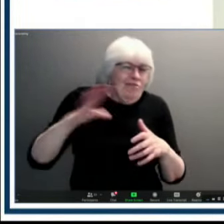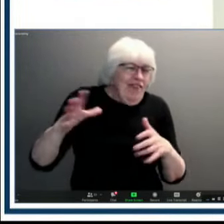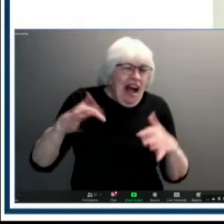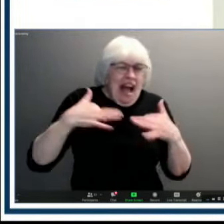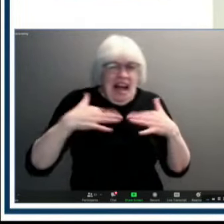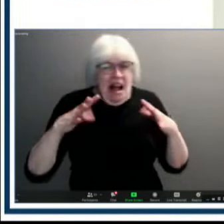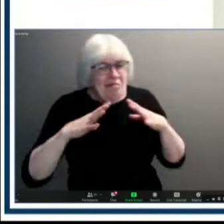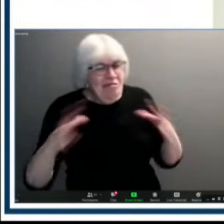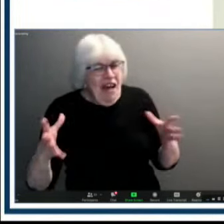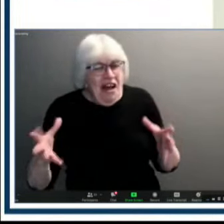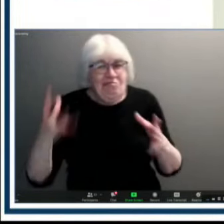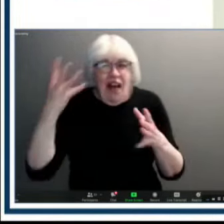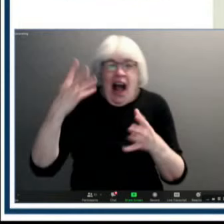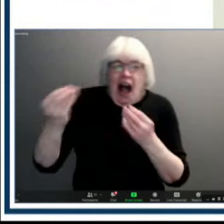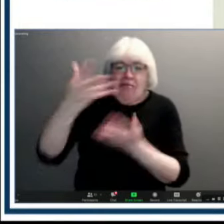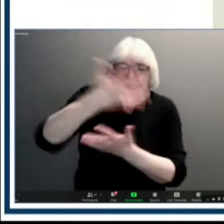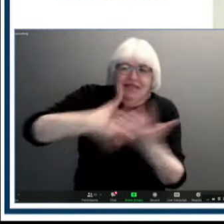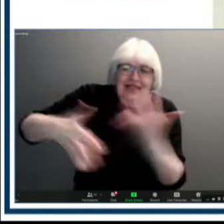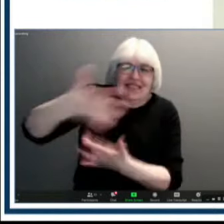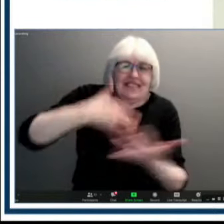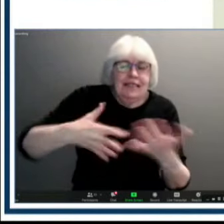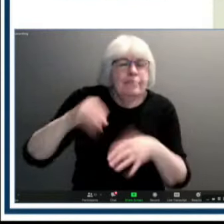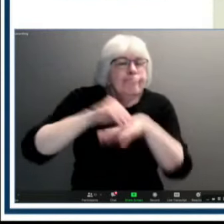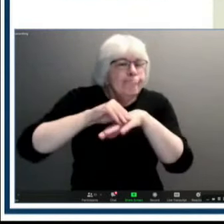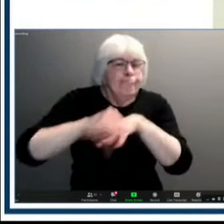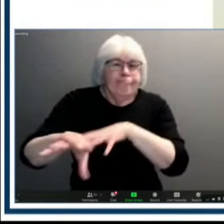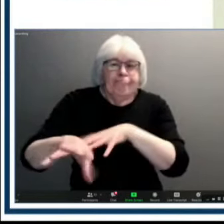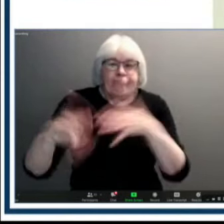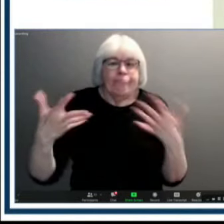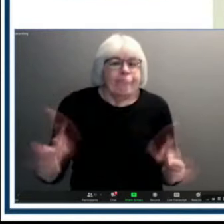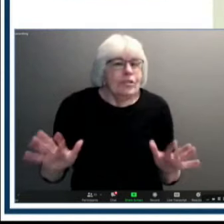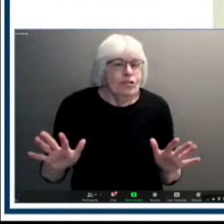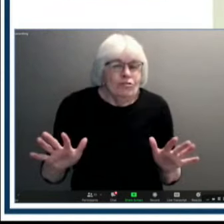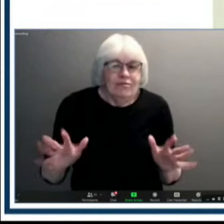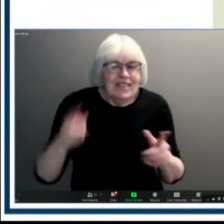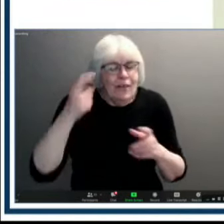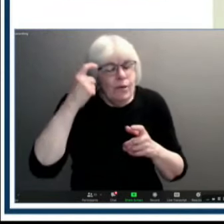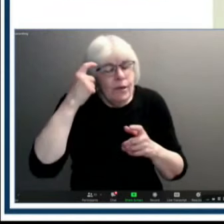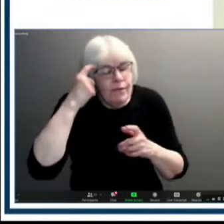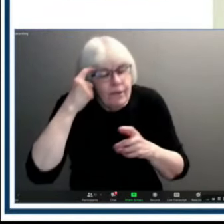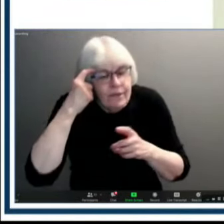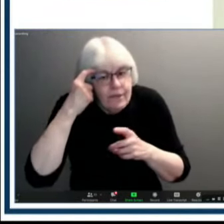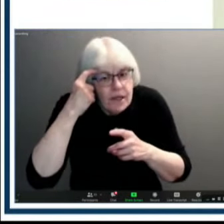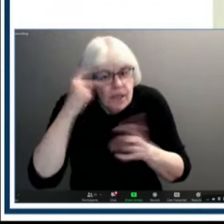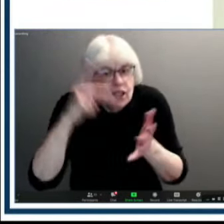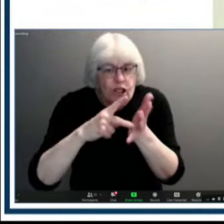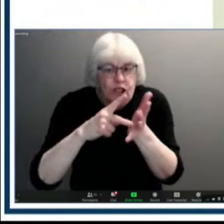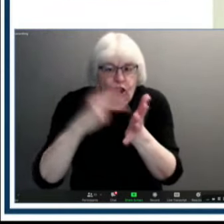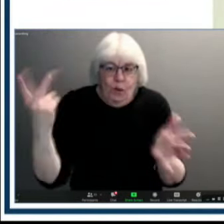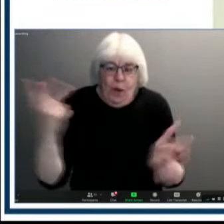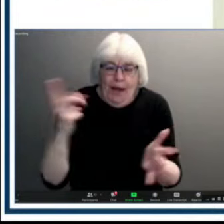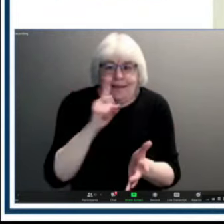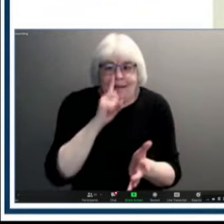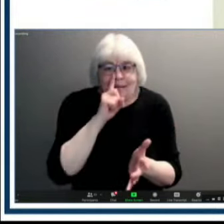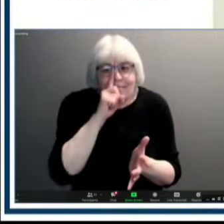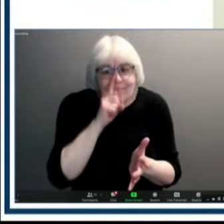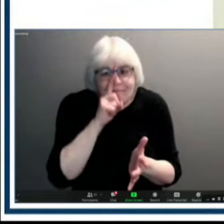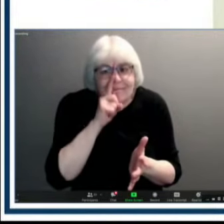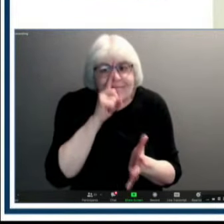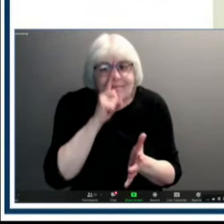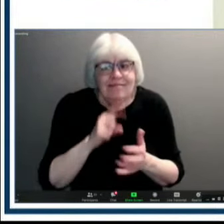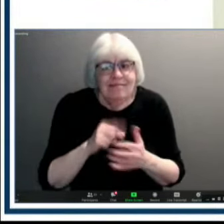right here. So we have to be smart with our testing. We'll lead in testing, but it'll be in focused testing, and we just